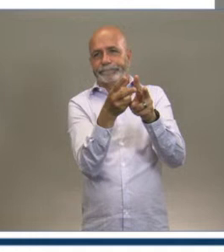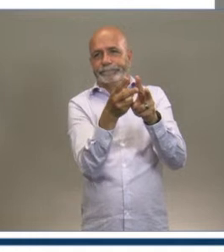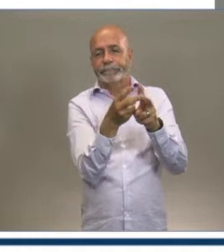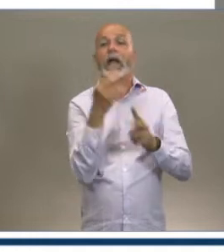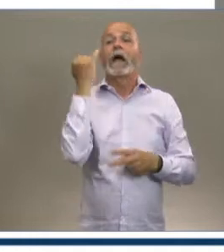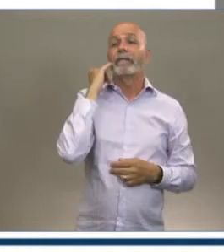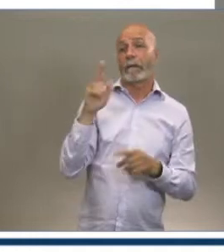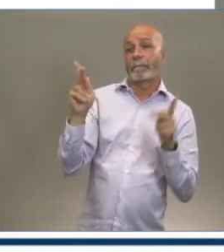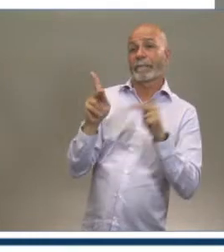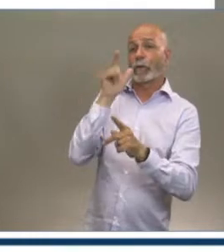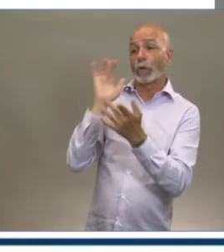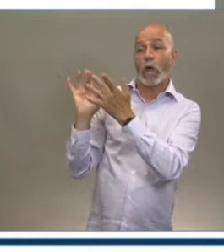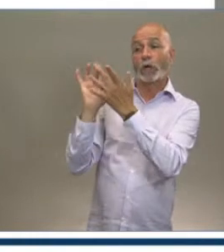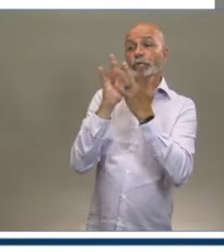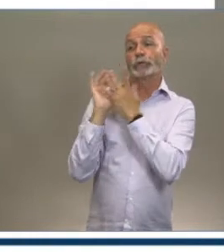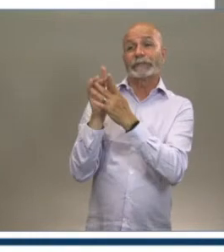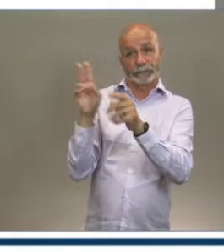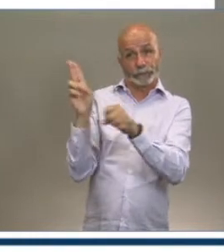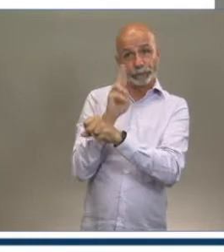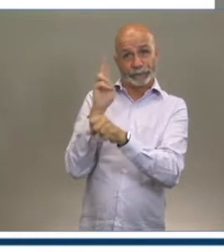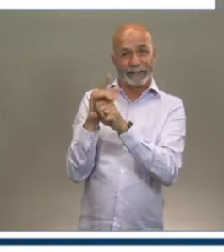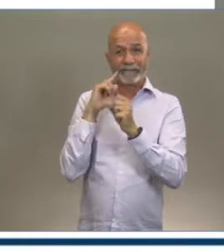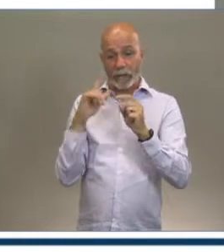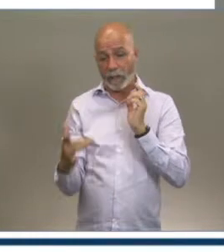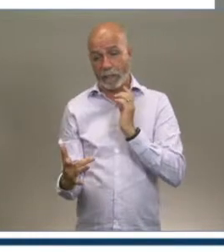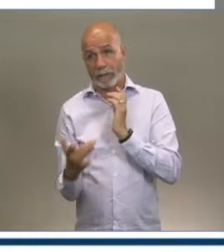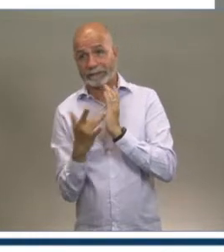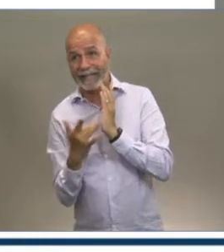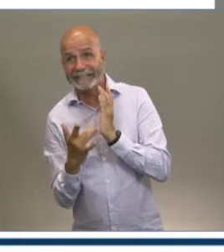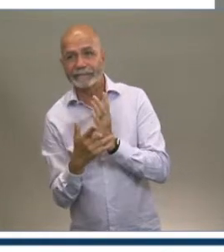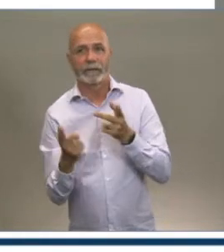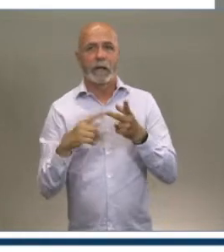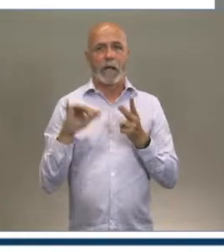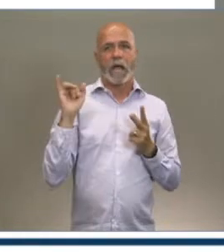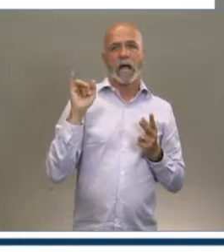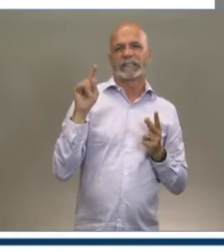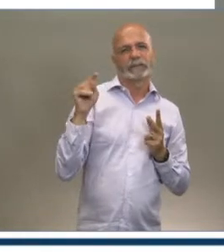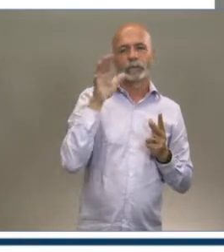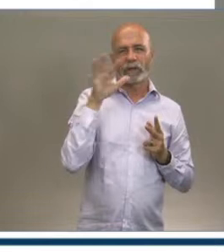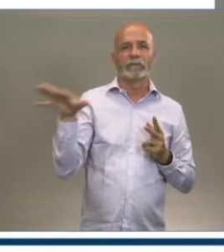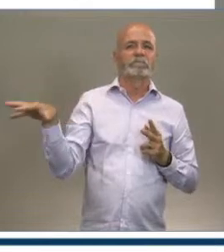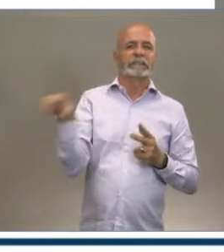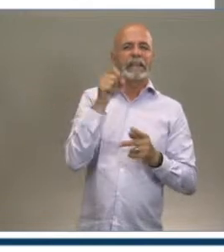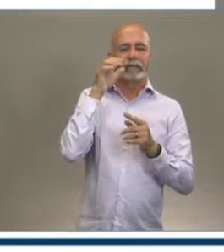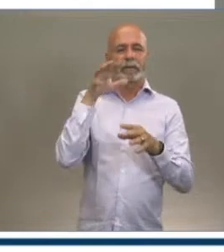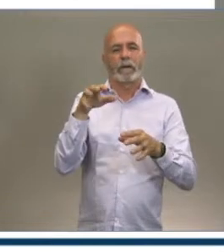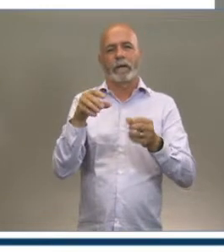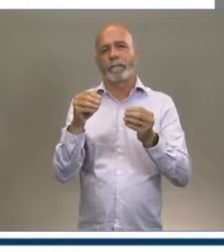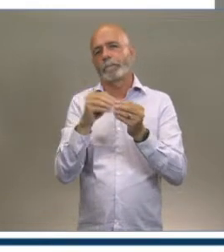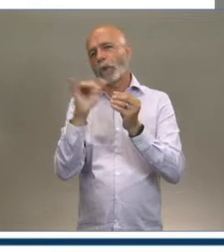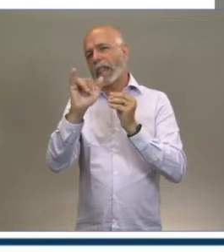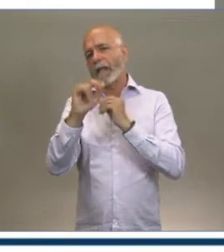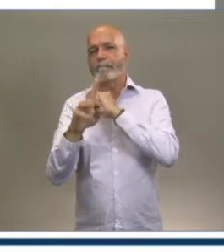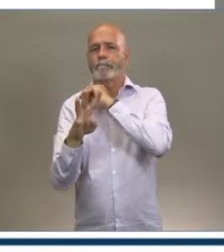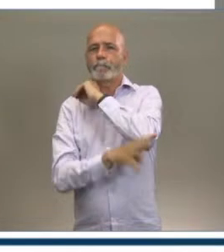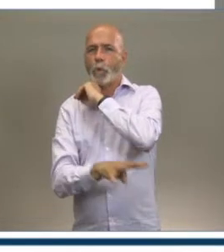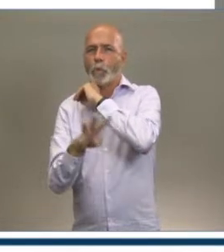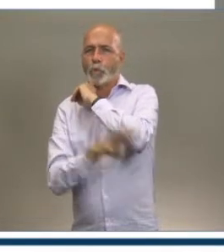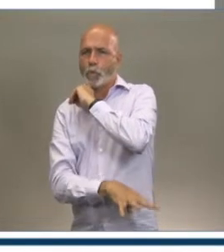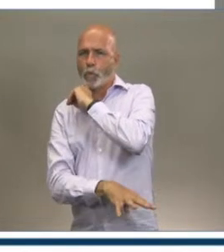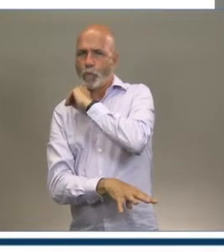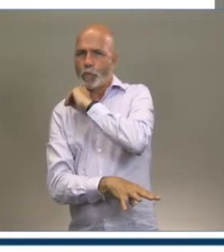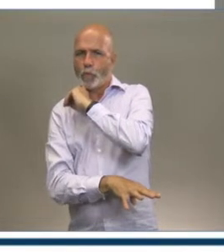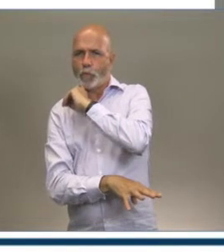IT world, say that is likely in the fall when we get to that. In the meantime, each province is looking at how we can the best we